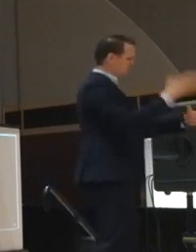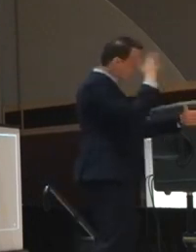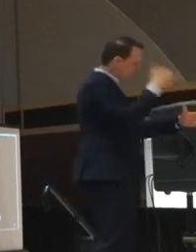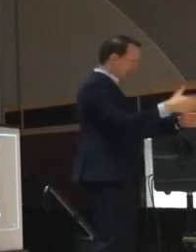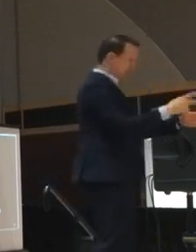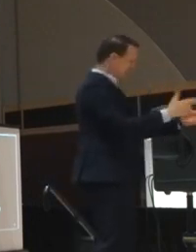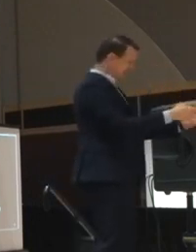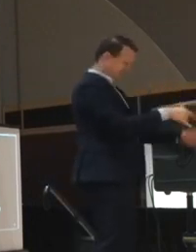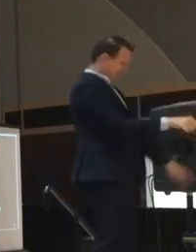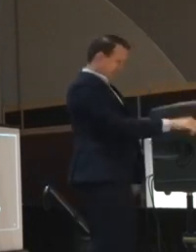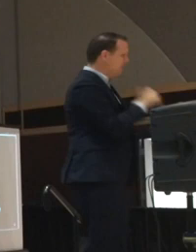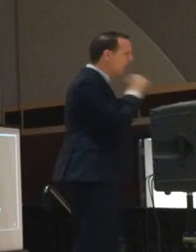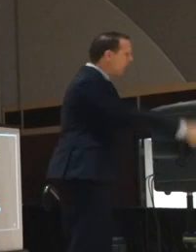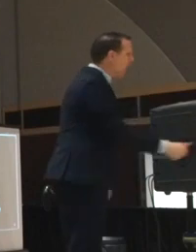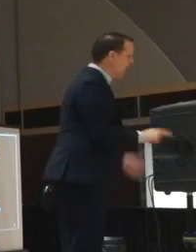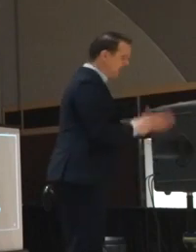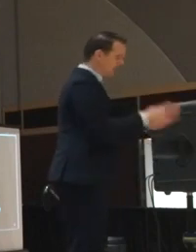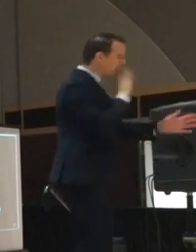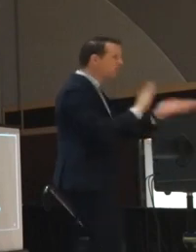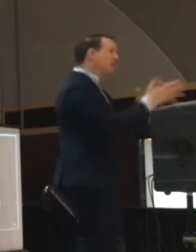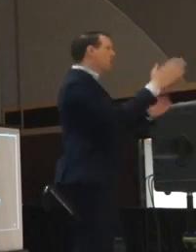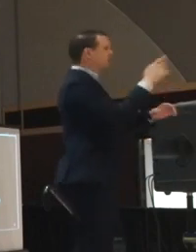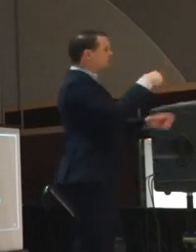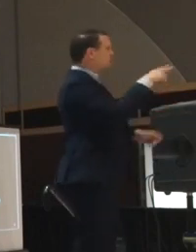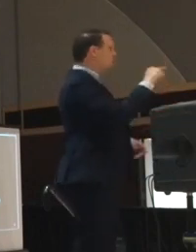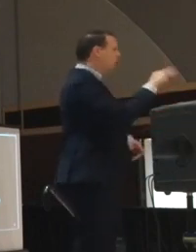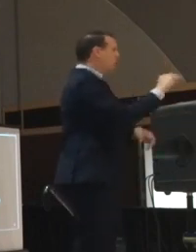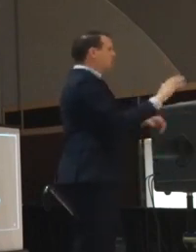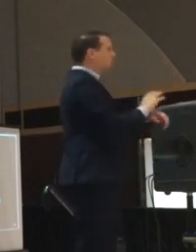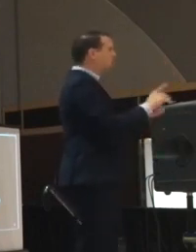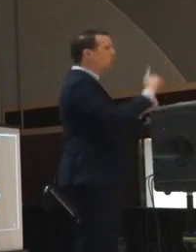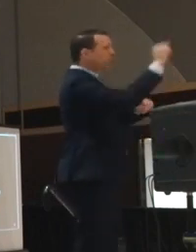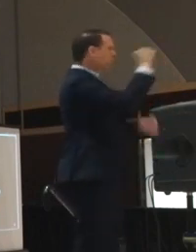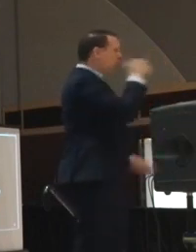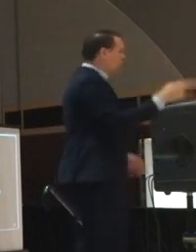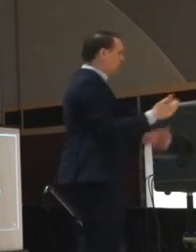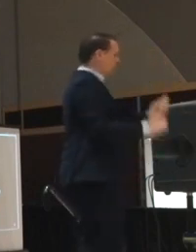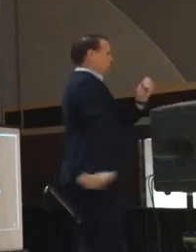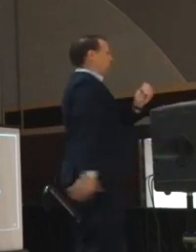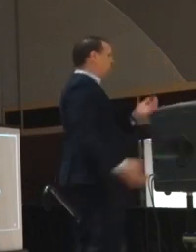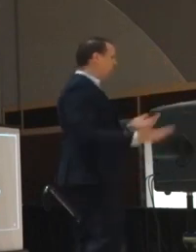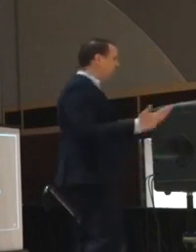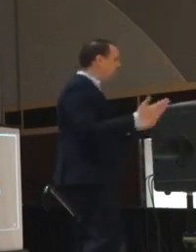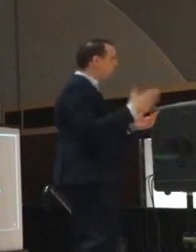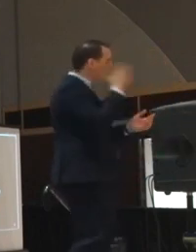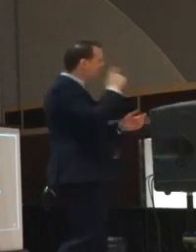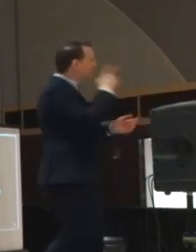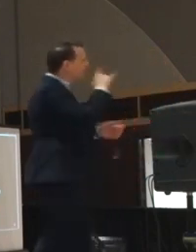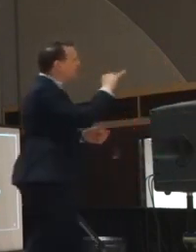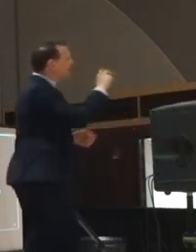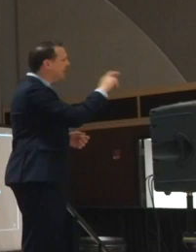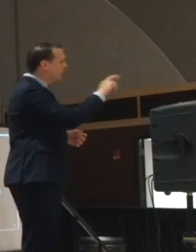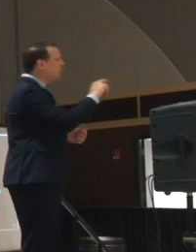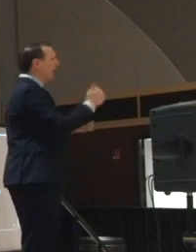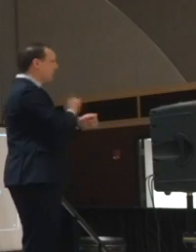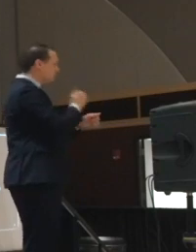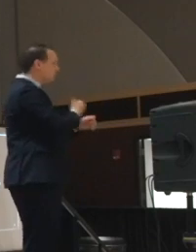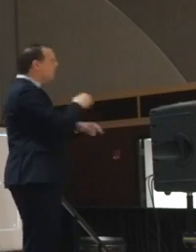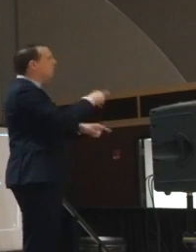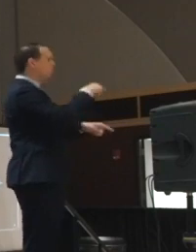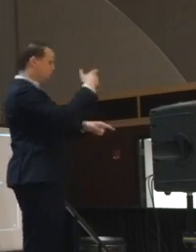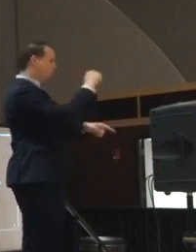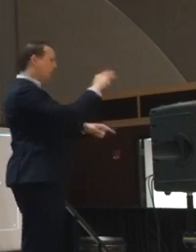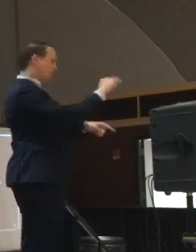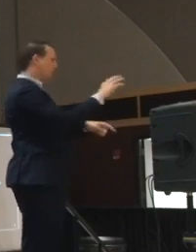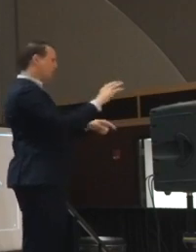going to make quantum computing for us. I'll tell you what you need algebra for. Linear algebra. You need that for quantum computing. I